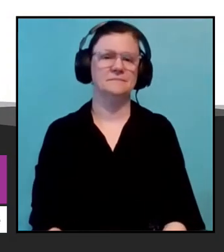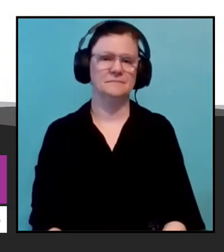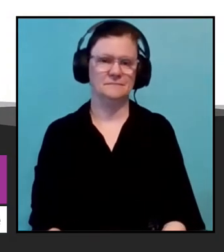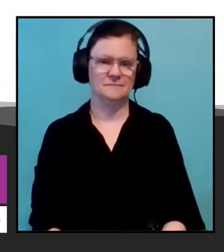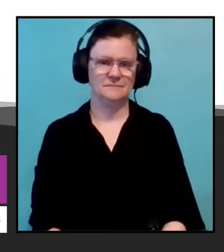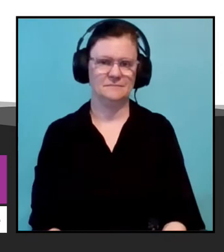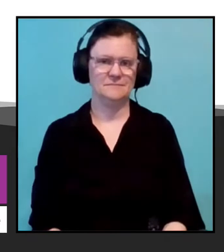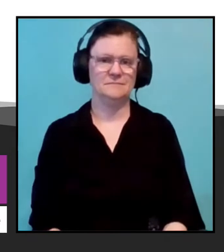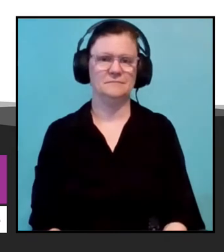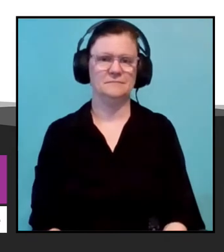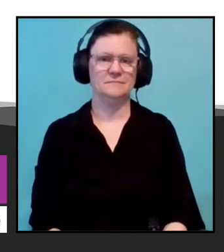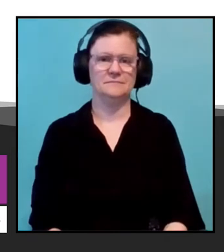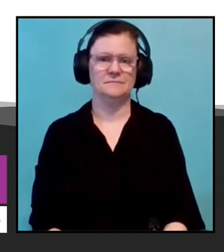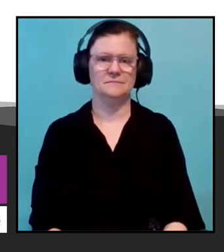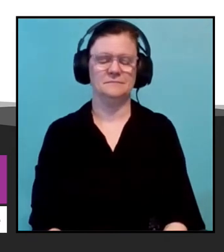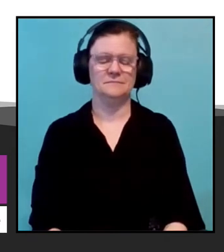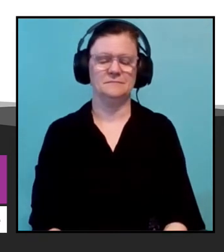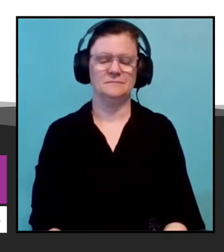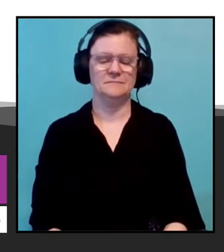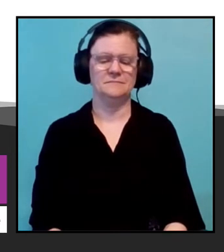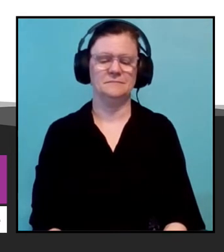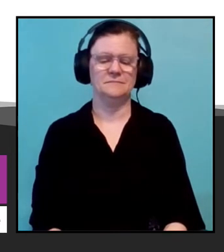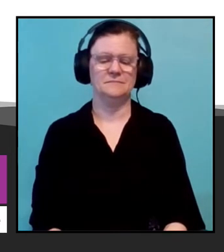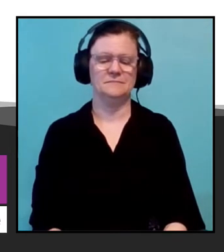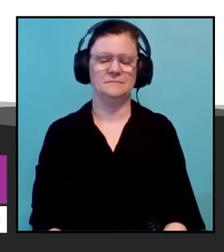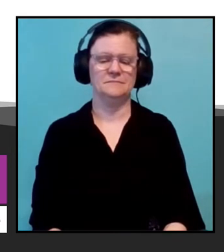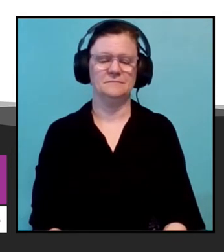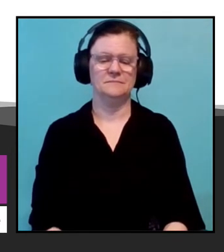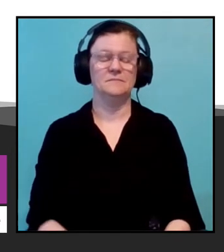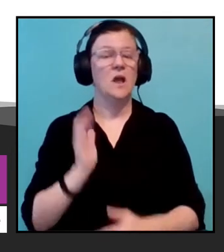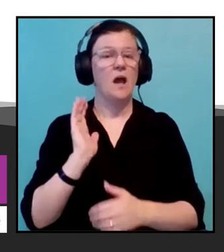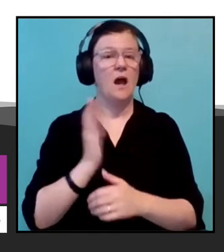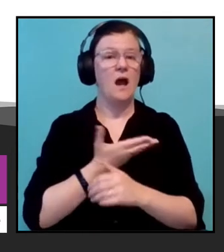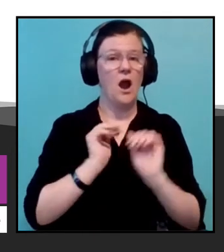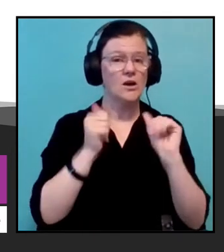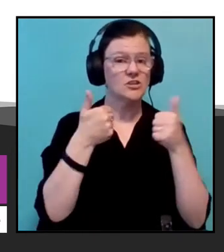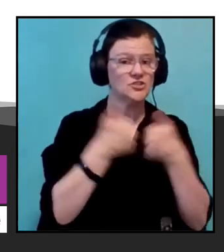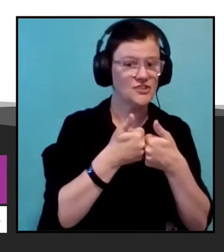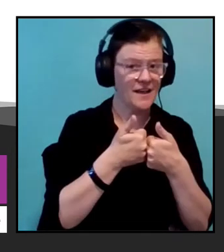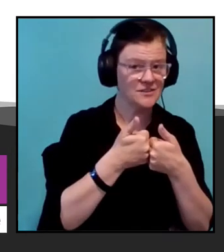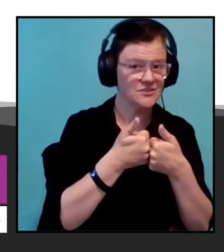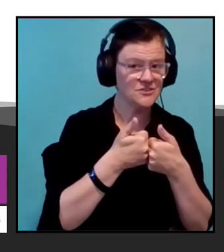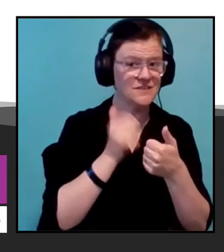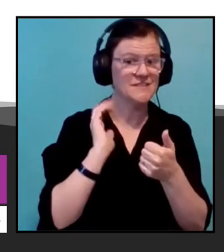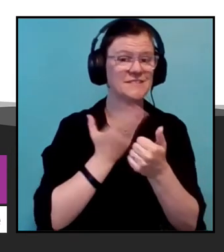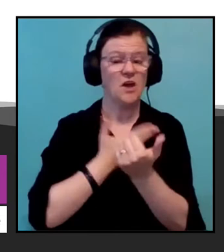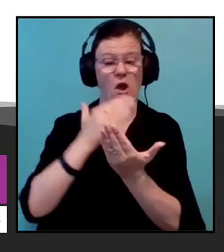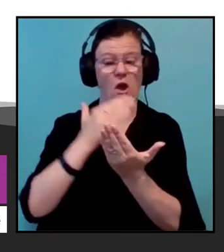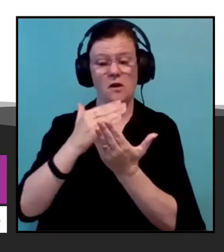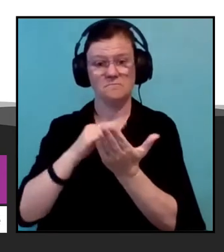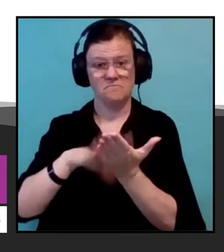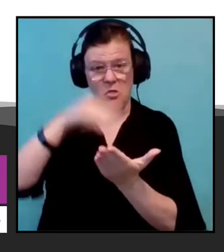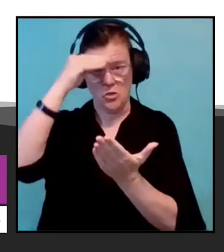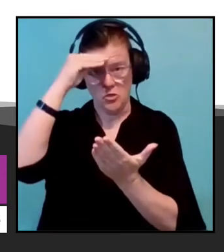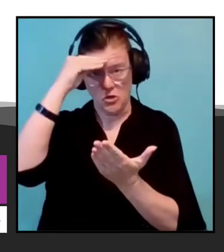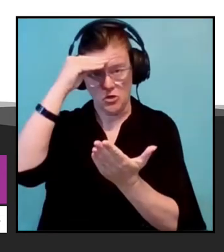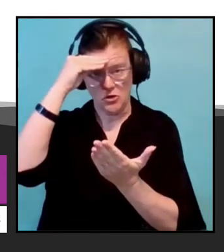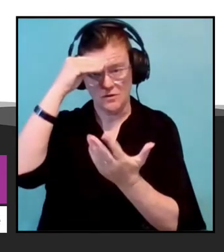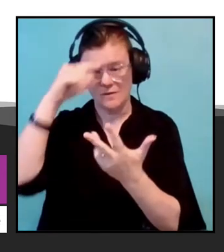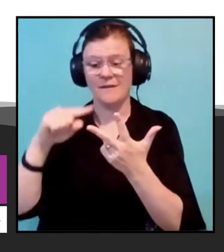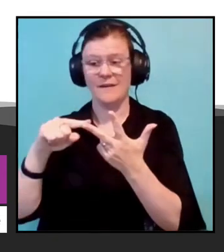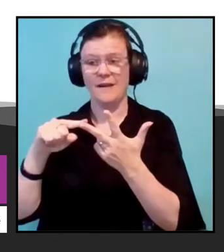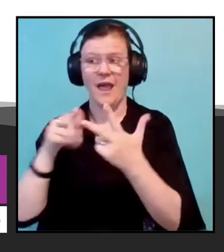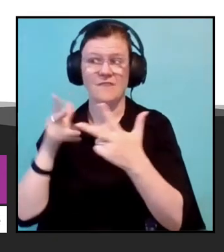Jess, I'm gonna actually speak to takeaways, challenges, and lingering questions that we had. Some